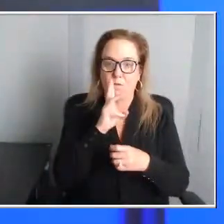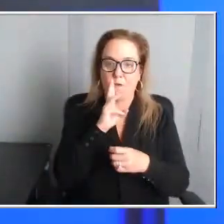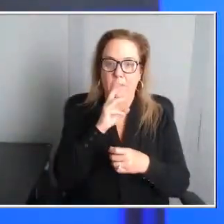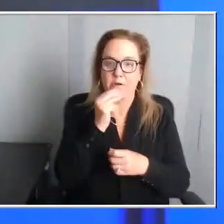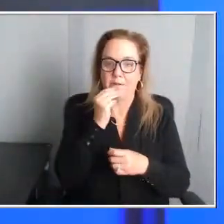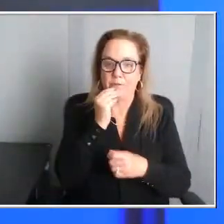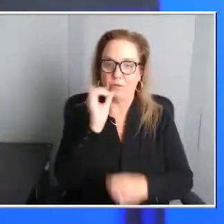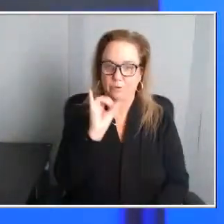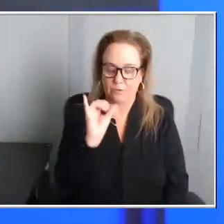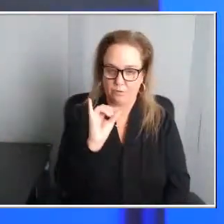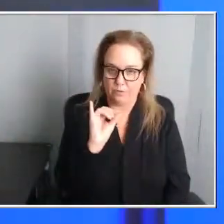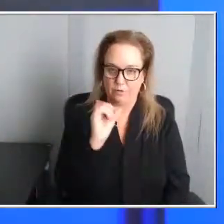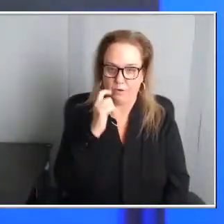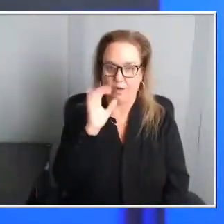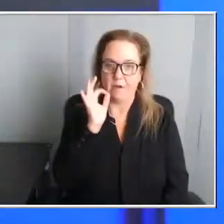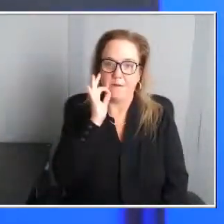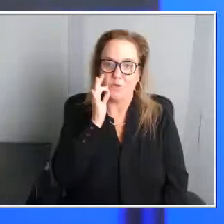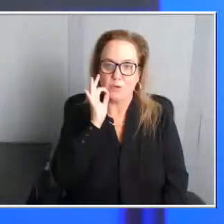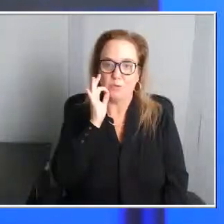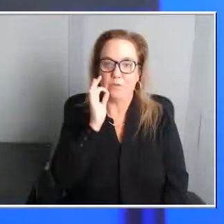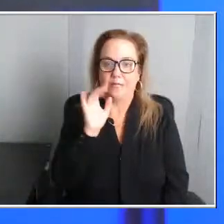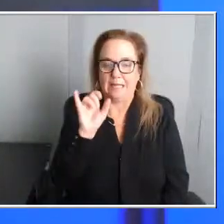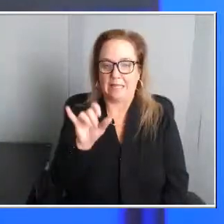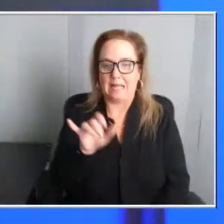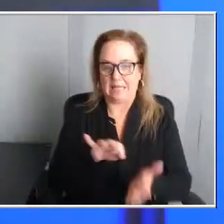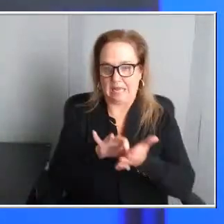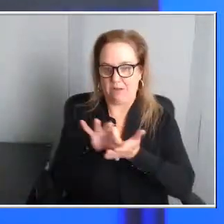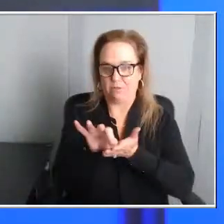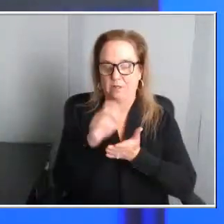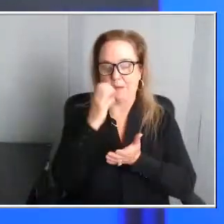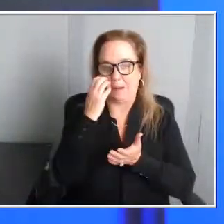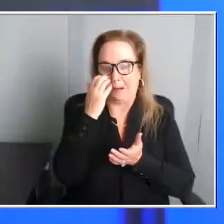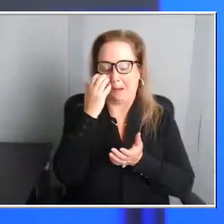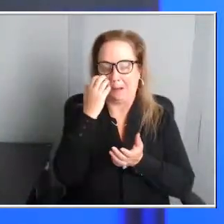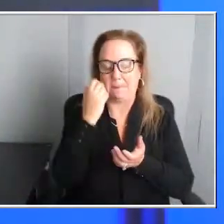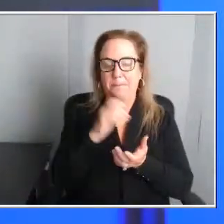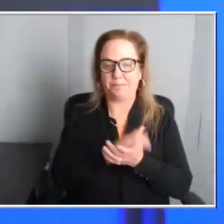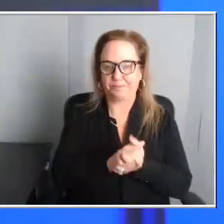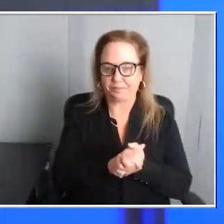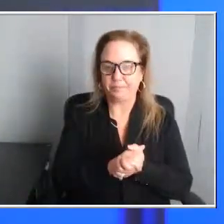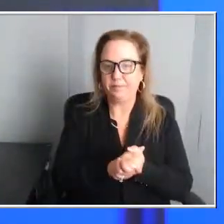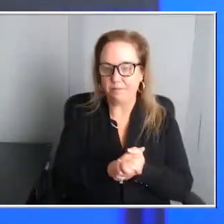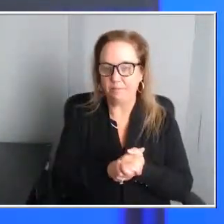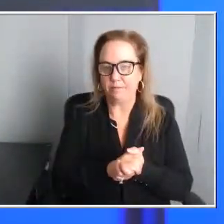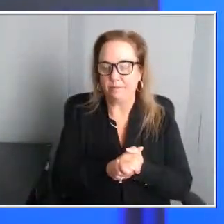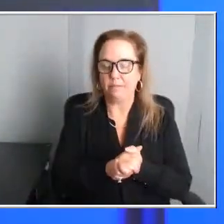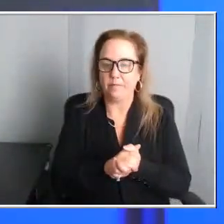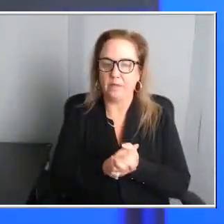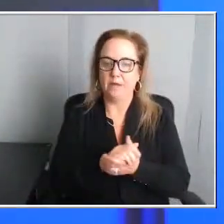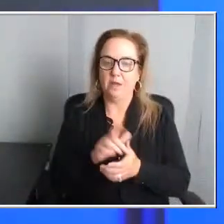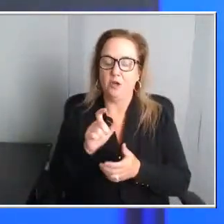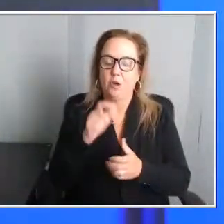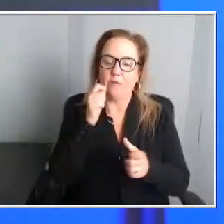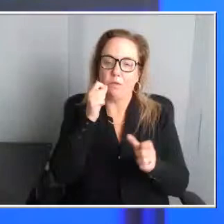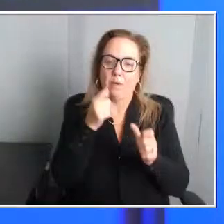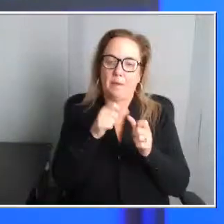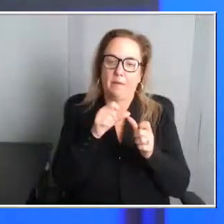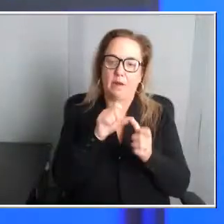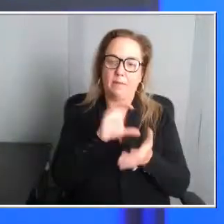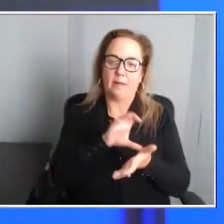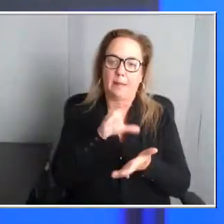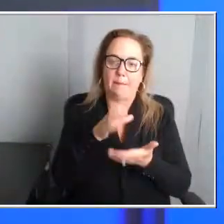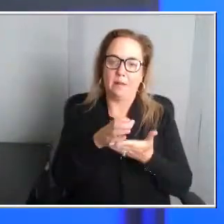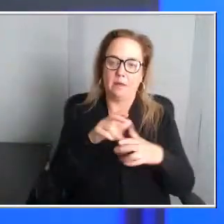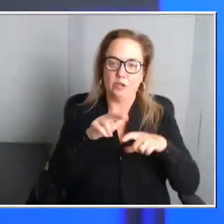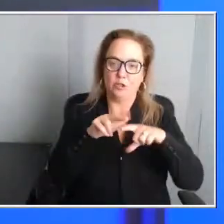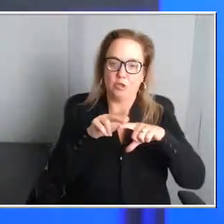So things like fruits, that counts that as have water. It does. Okay. And then you also have to take into account the amount of salt that